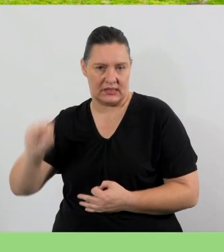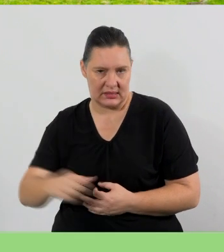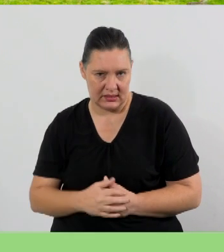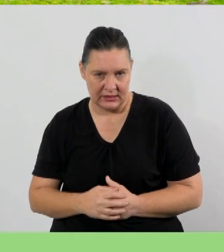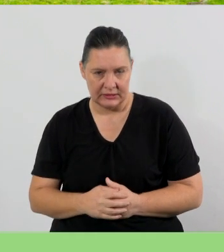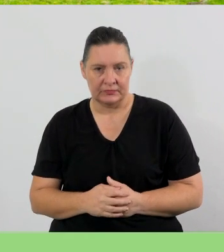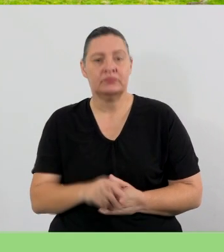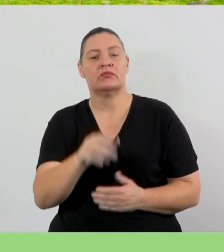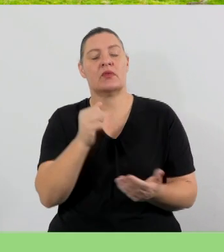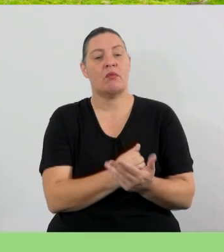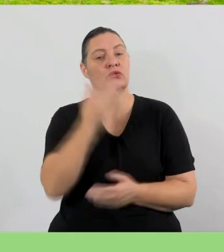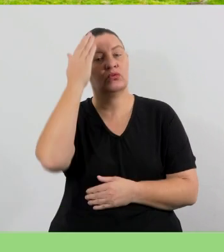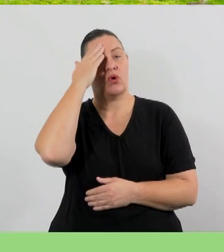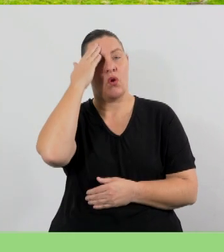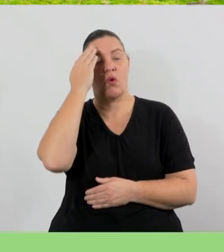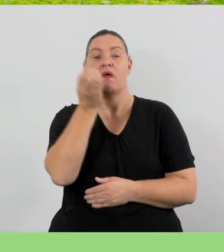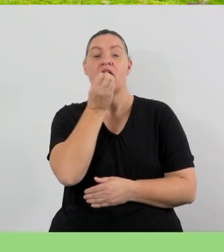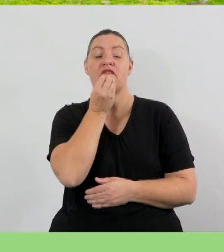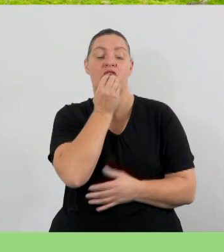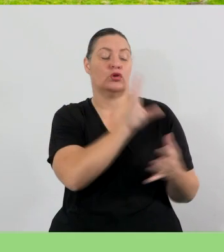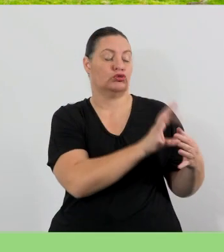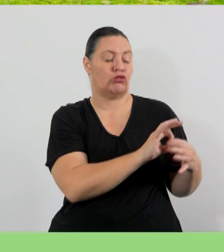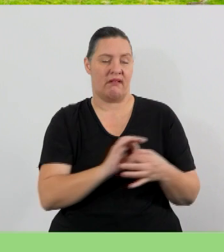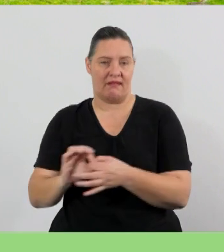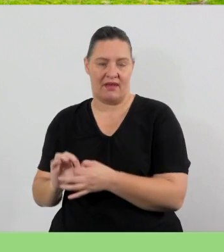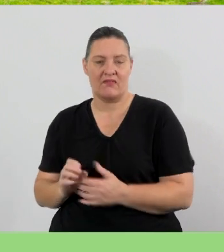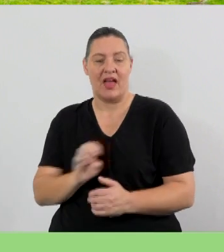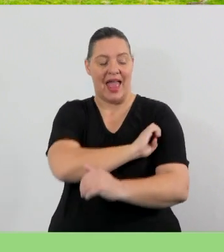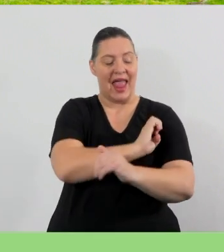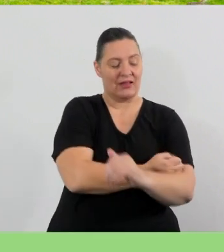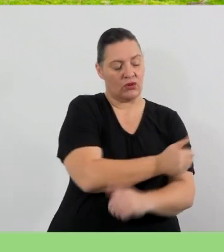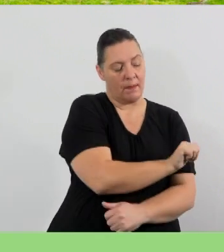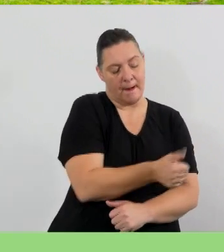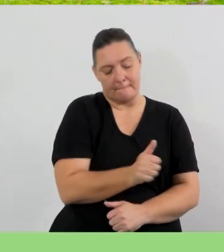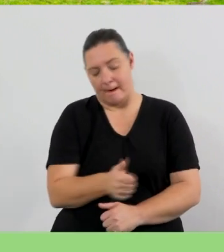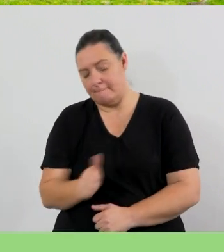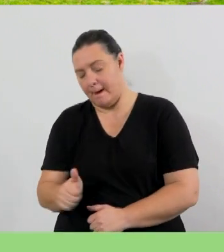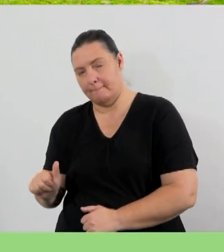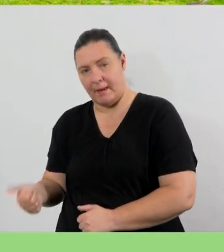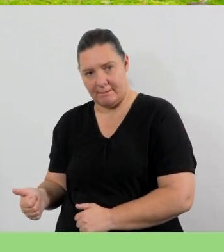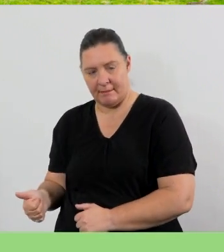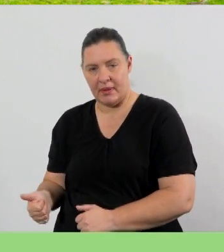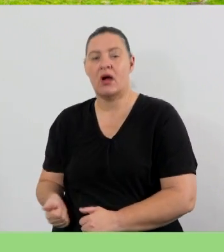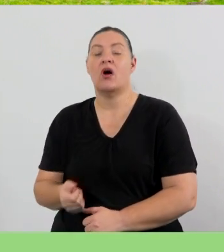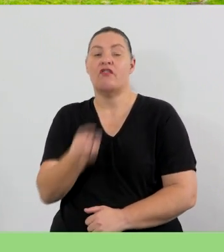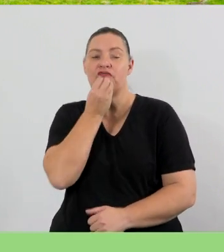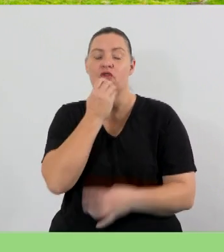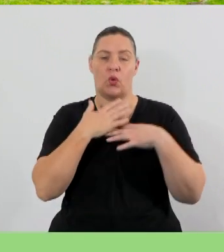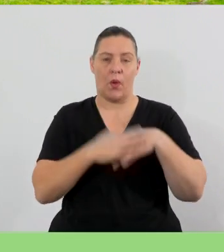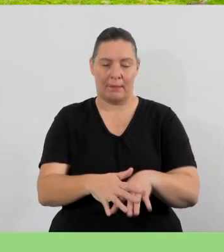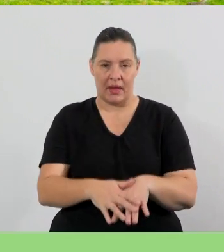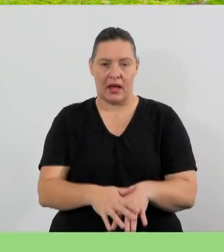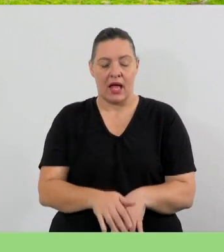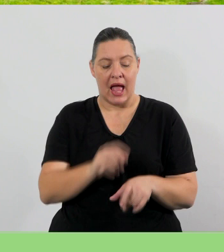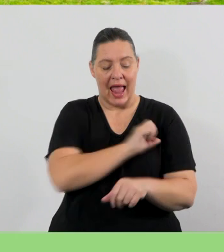You should also know that food chains represent the energy flow from one organism to the next, while food webs show